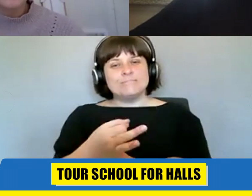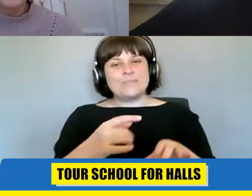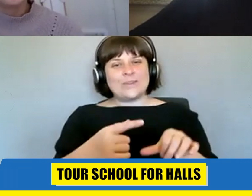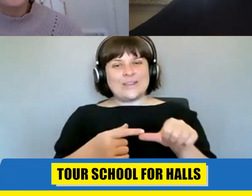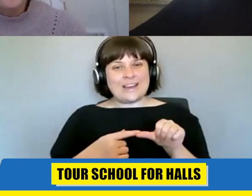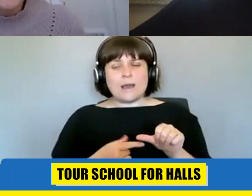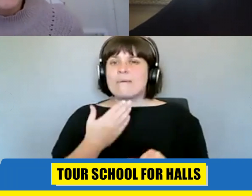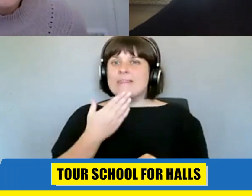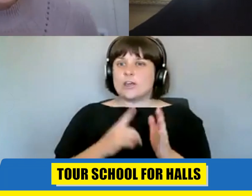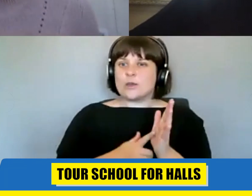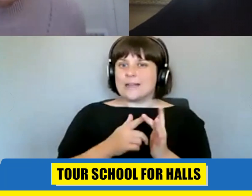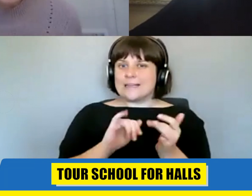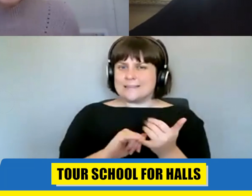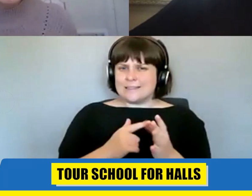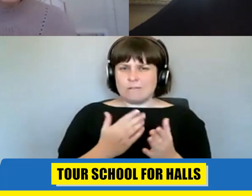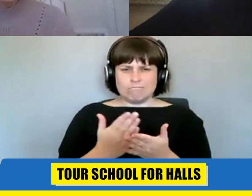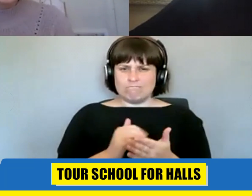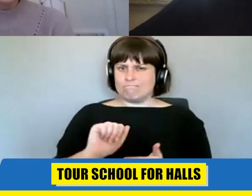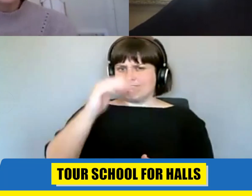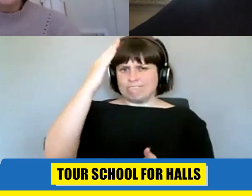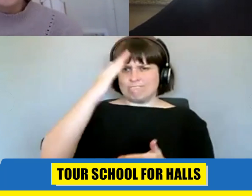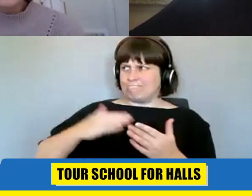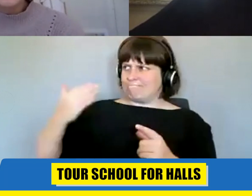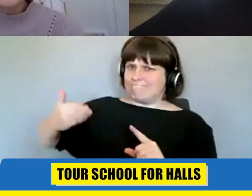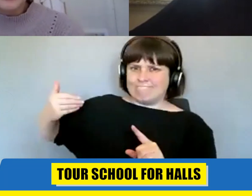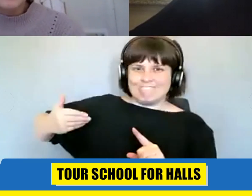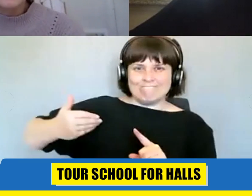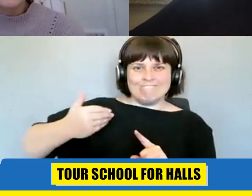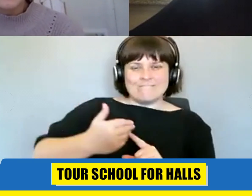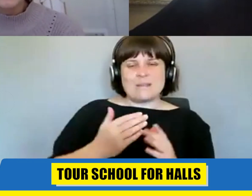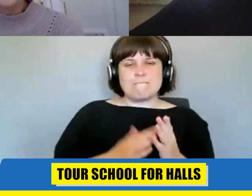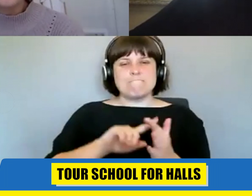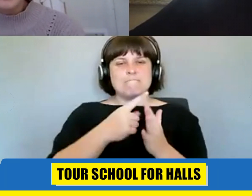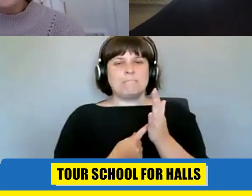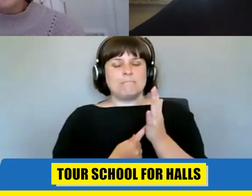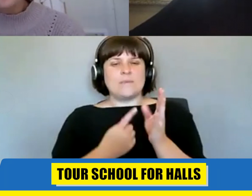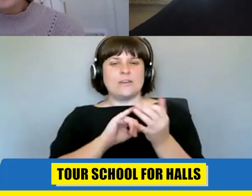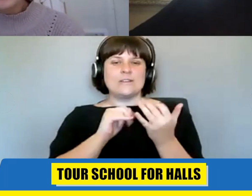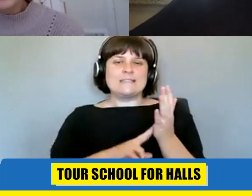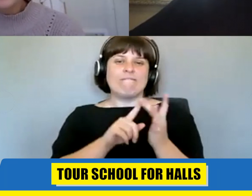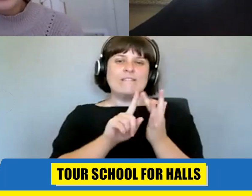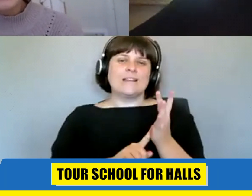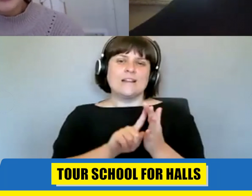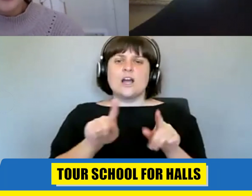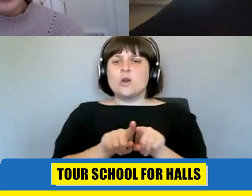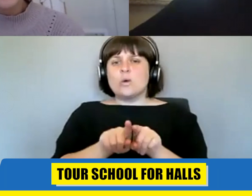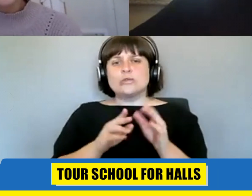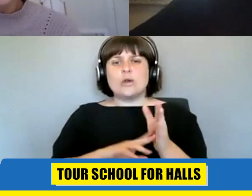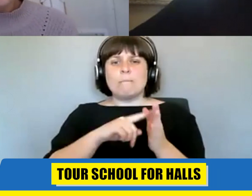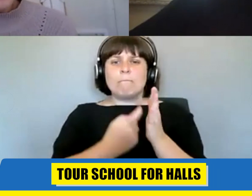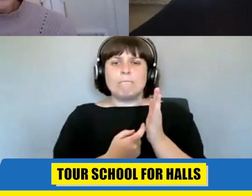for sharing your experiences in Marysville, and Merryn for responding with that insight